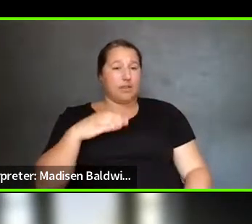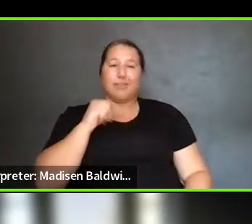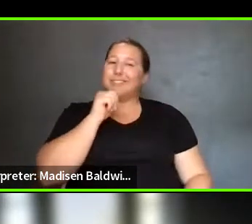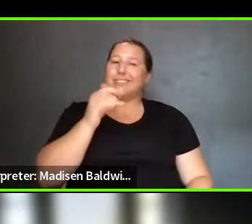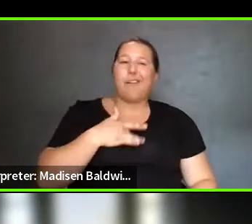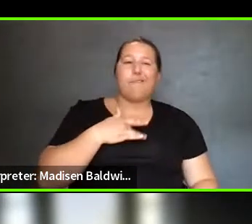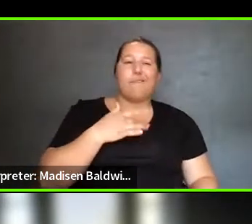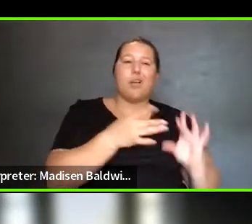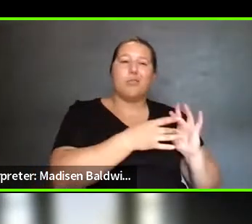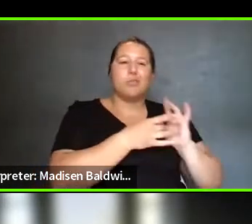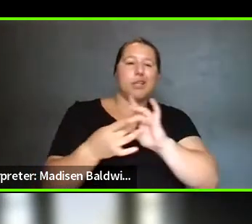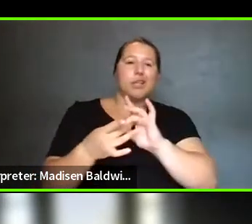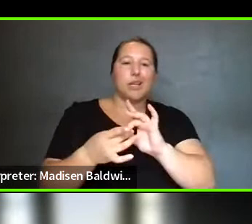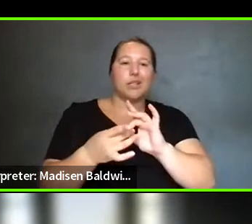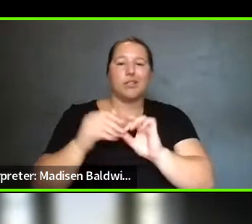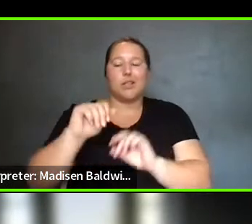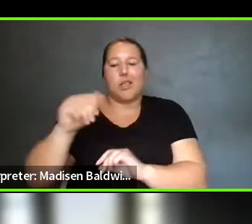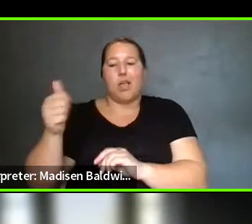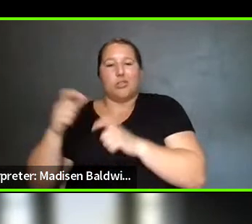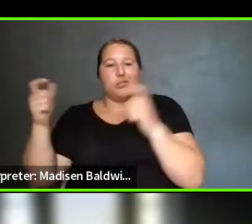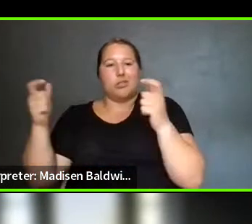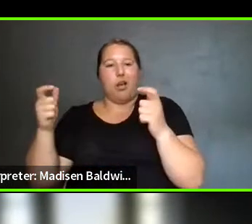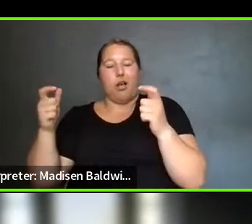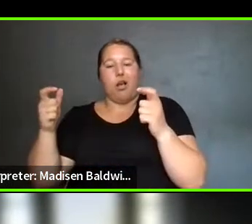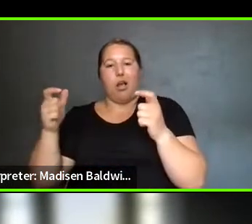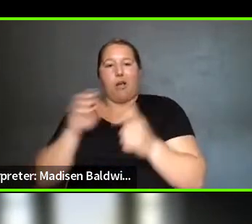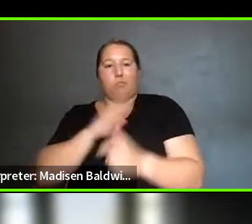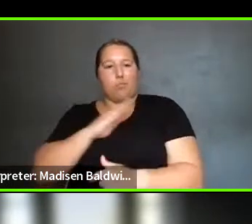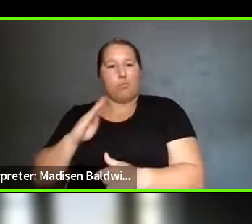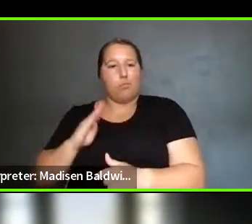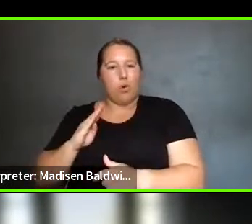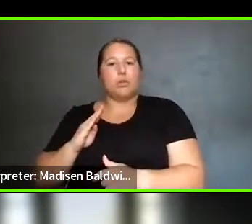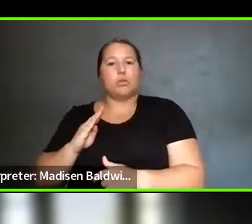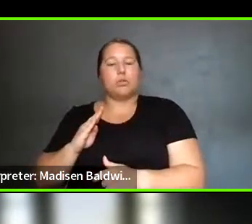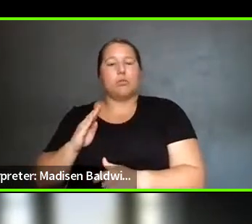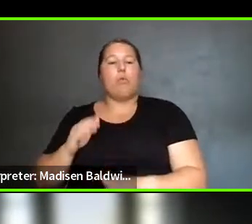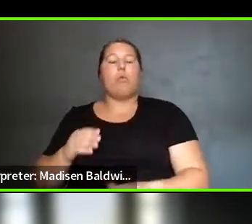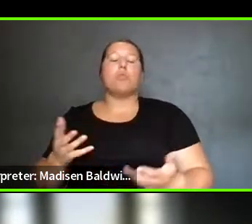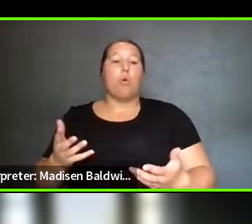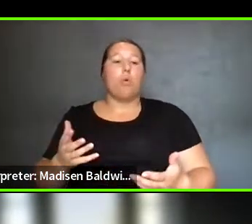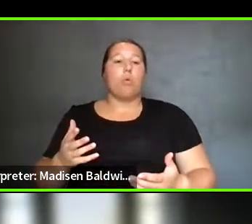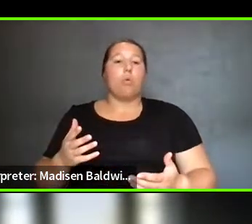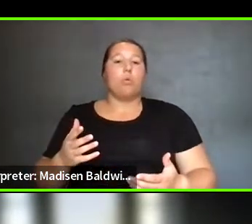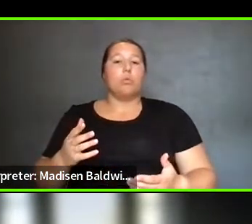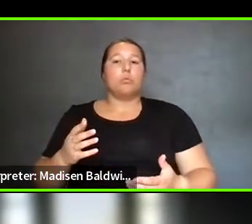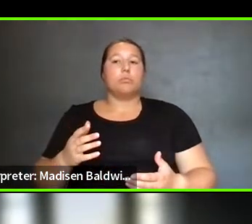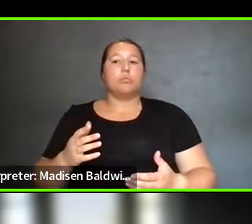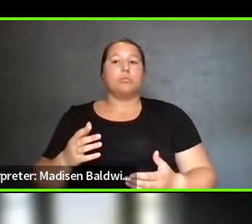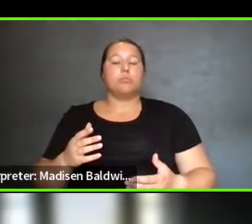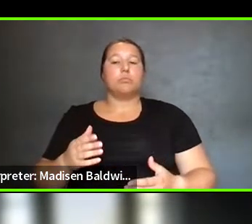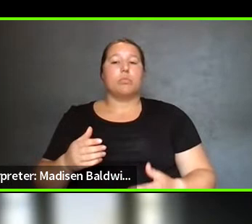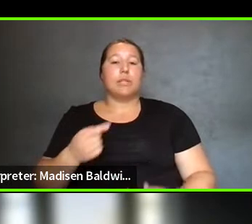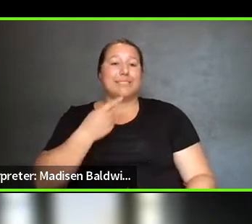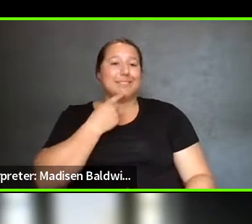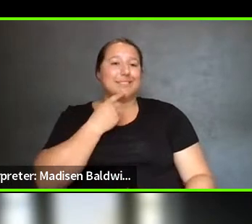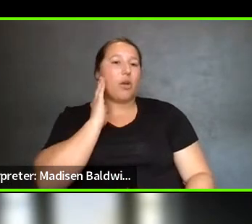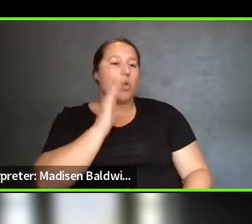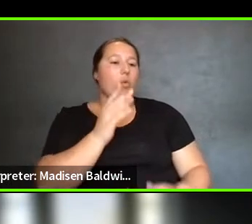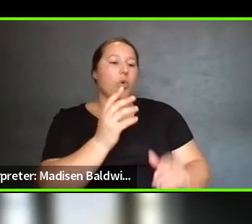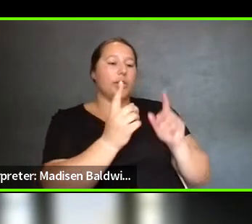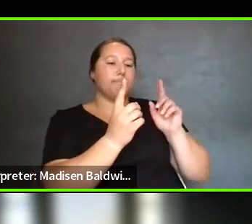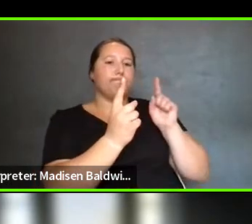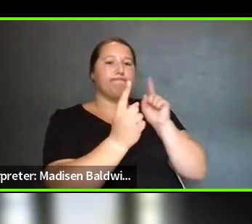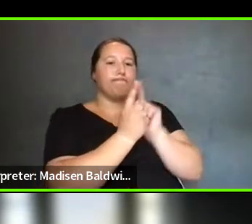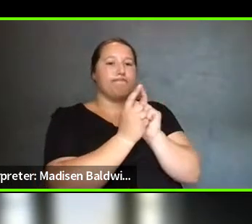other larger bodies. And so we did commit to that person that we would meet with her as needed. So